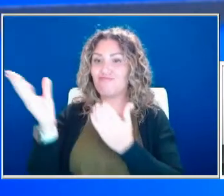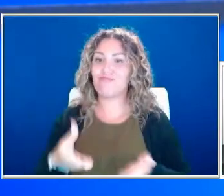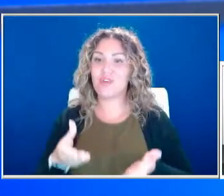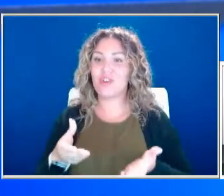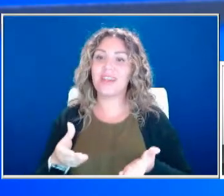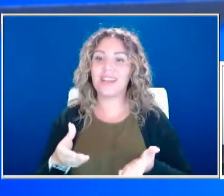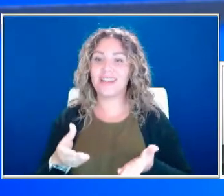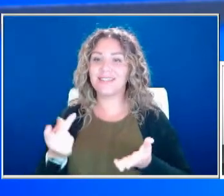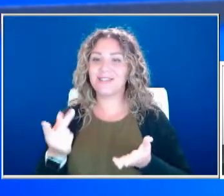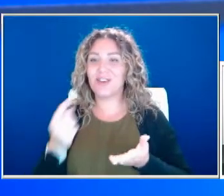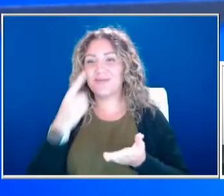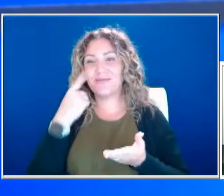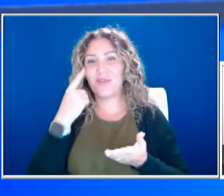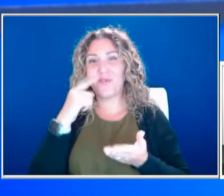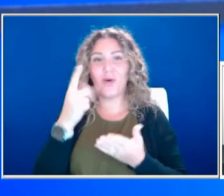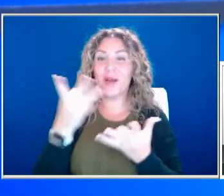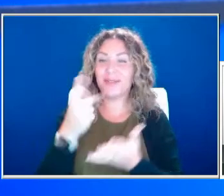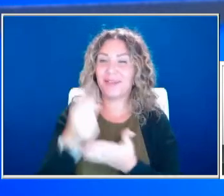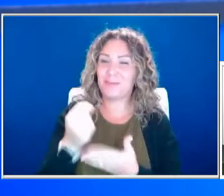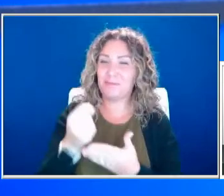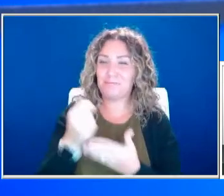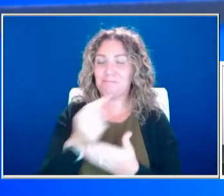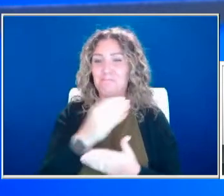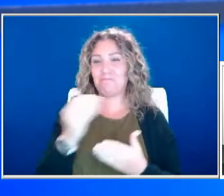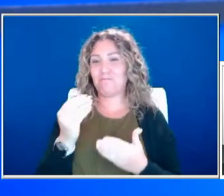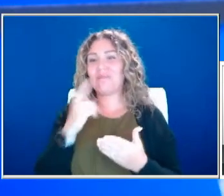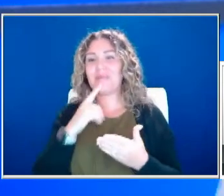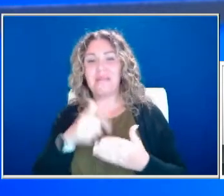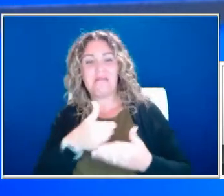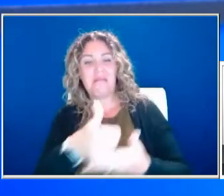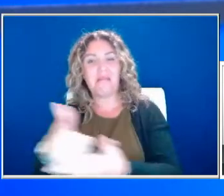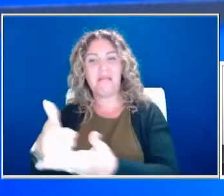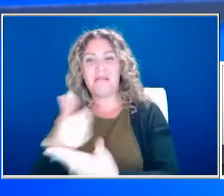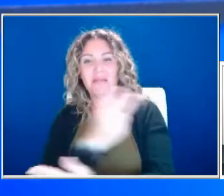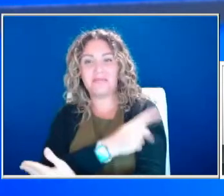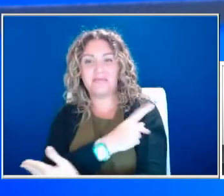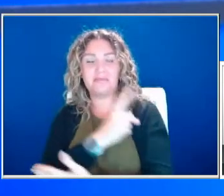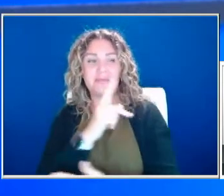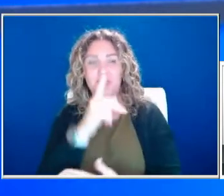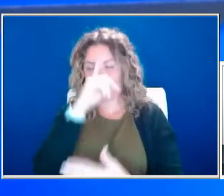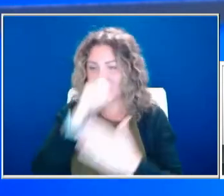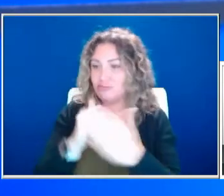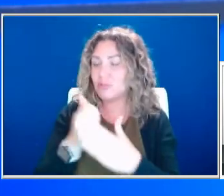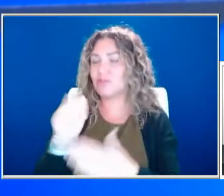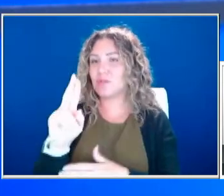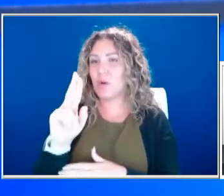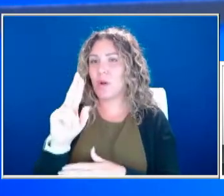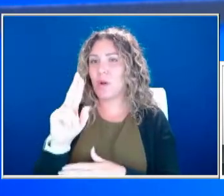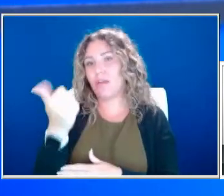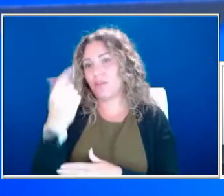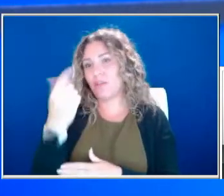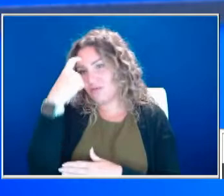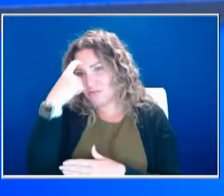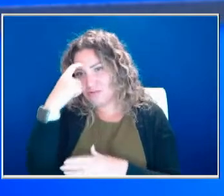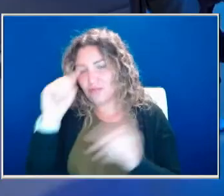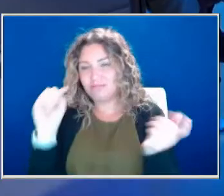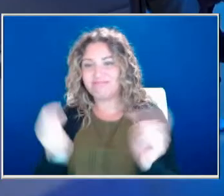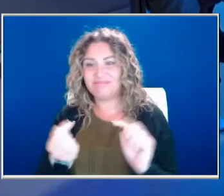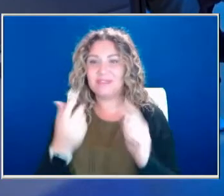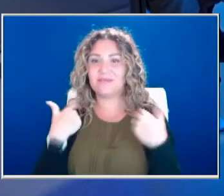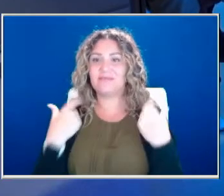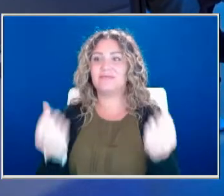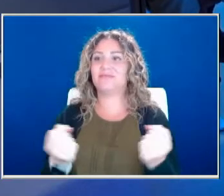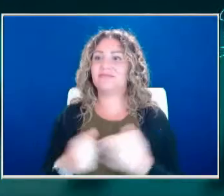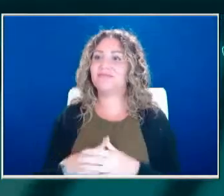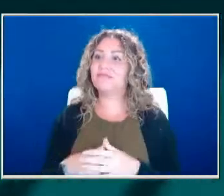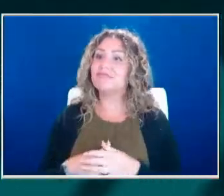for therapy and trying to help patients that have had strokes or other neurological injuries with some of that recovery. All right, let's check in with Dr.